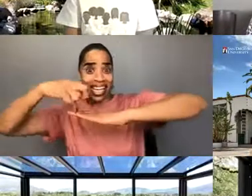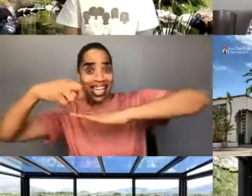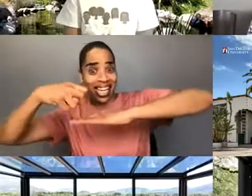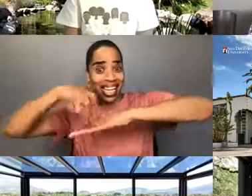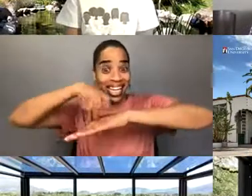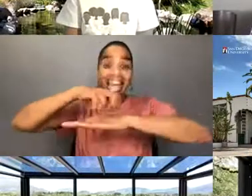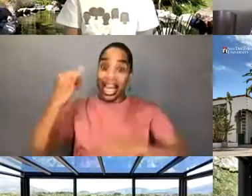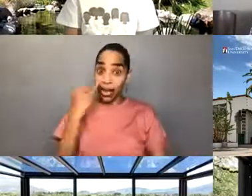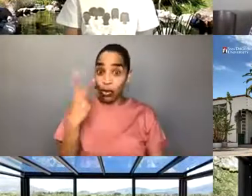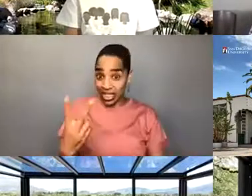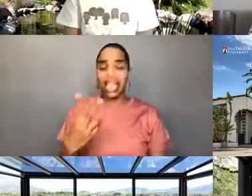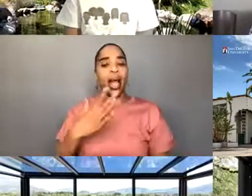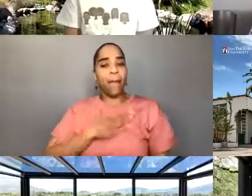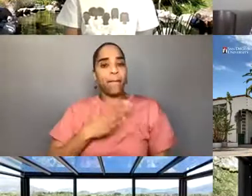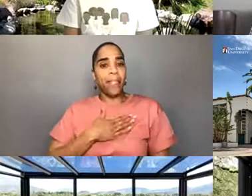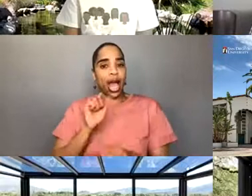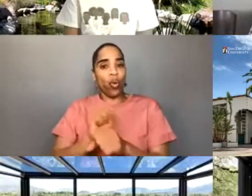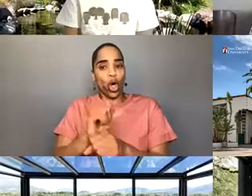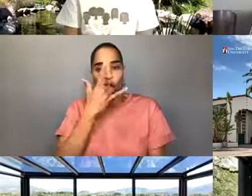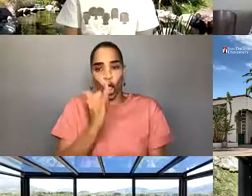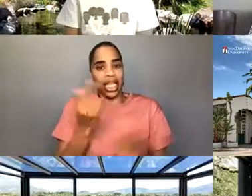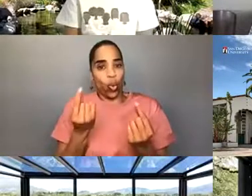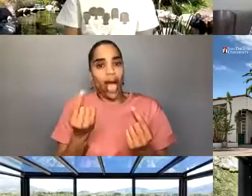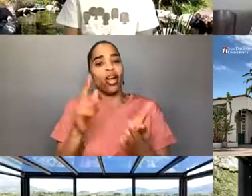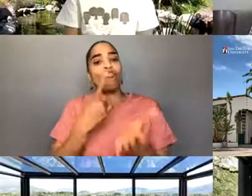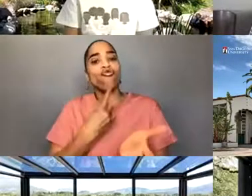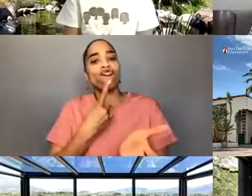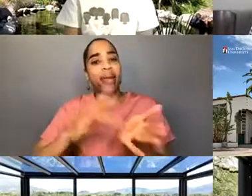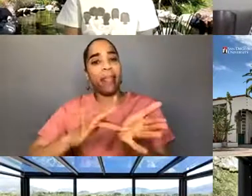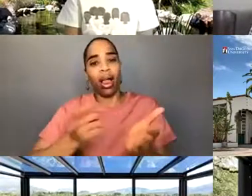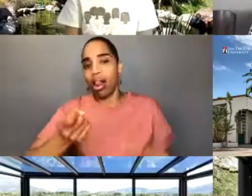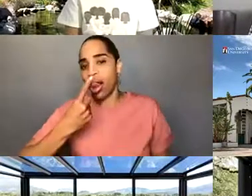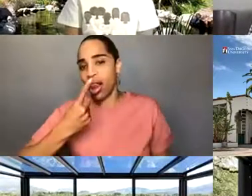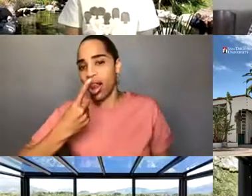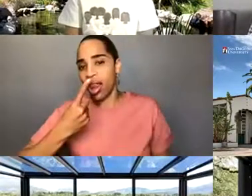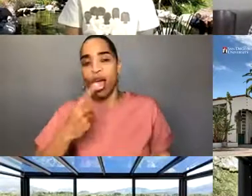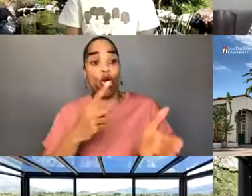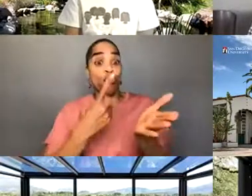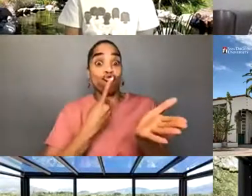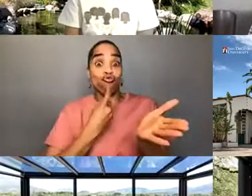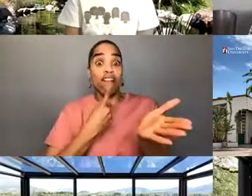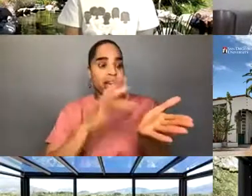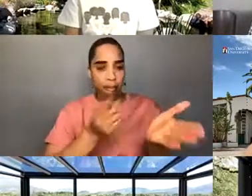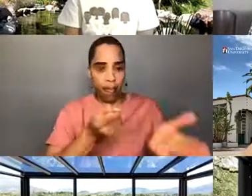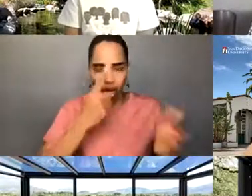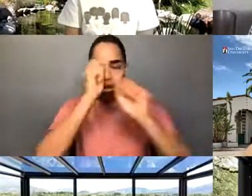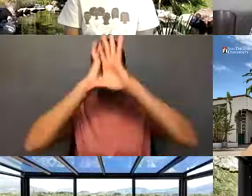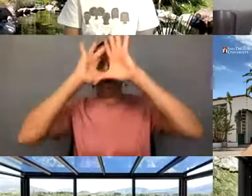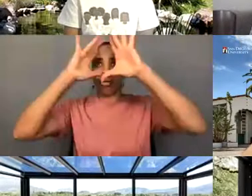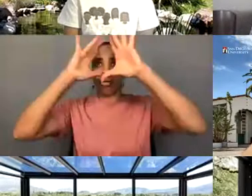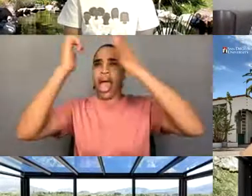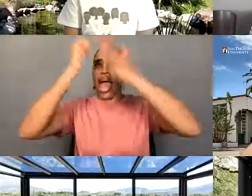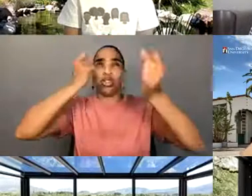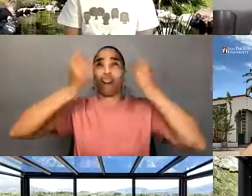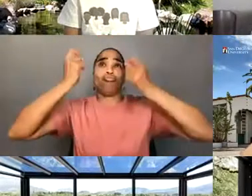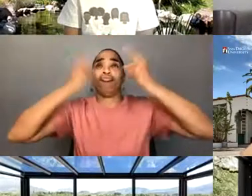I like to say that my work is like taking the red pill. So if you take the red pill, suddenly you see all of the coding behind the world that you've lived